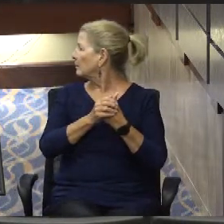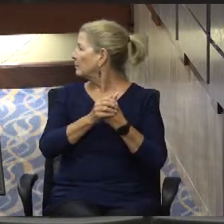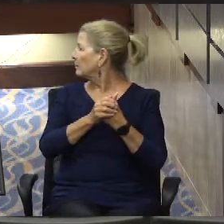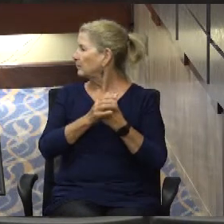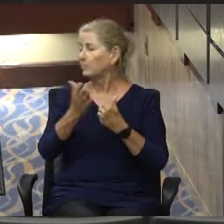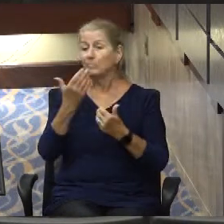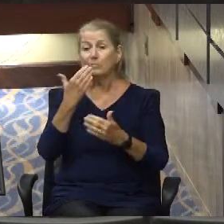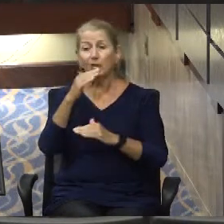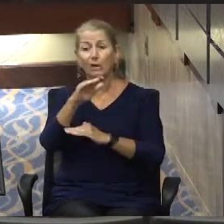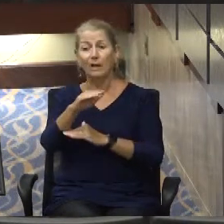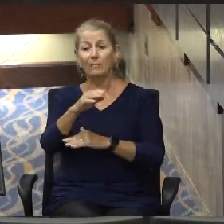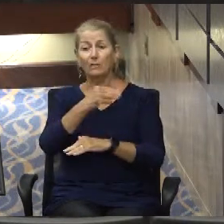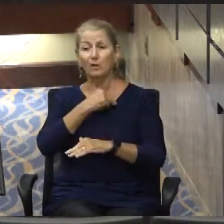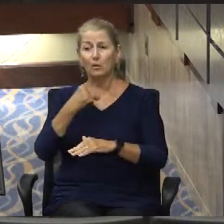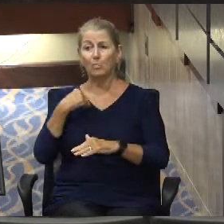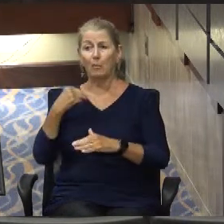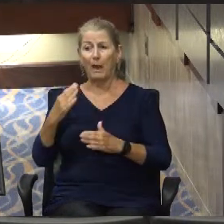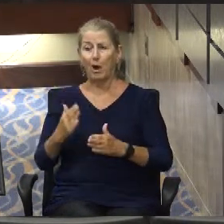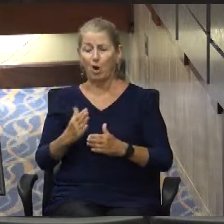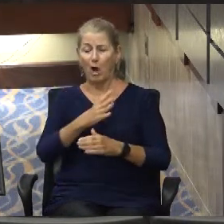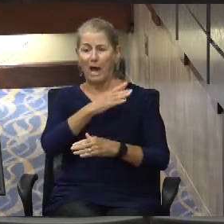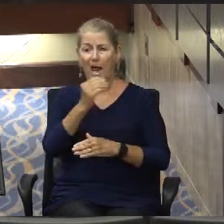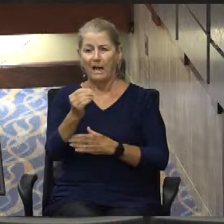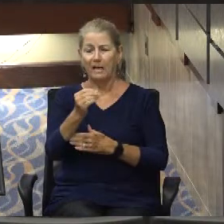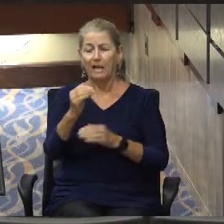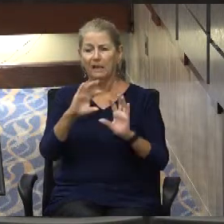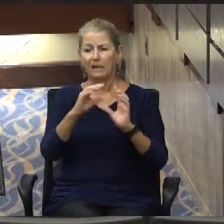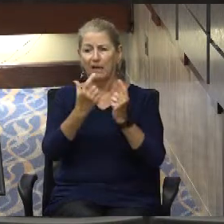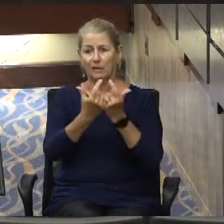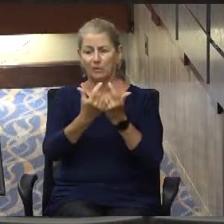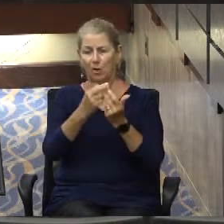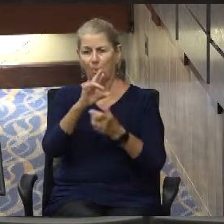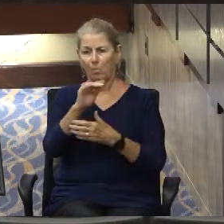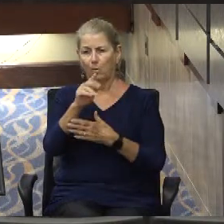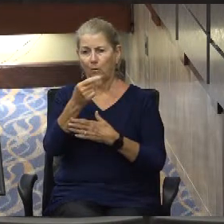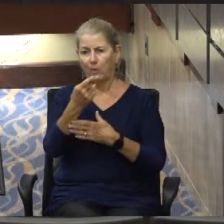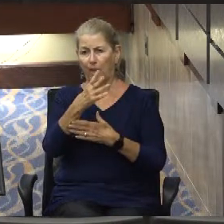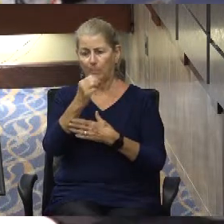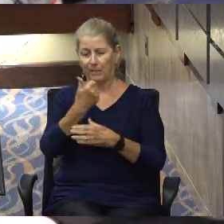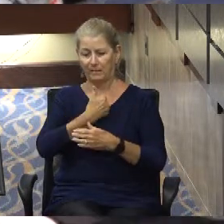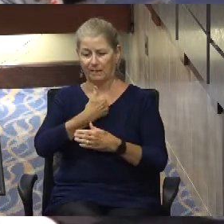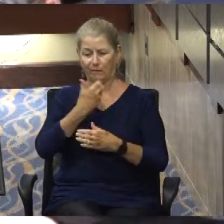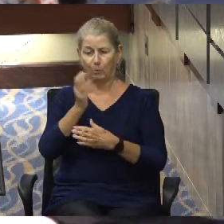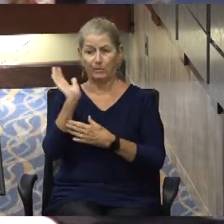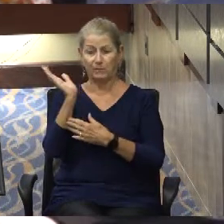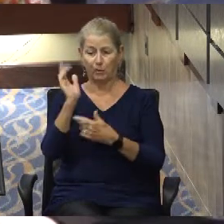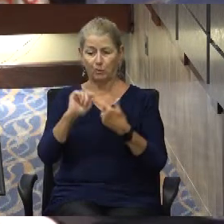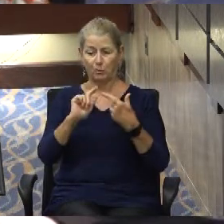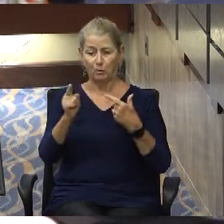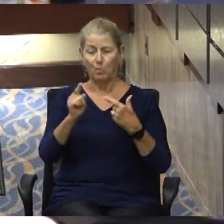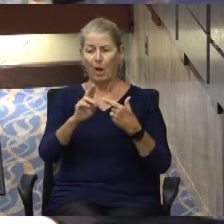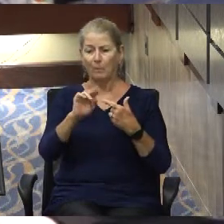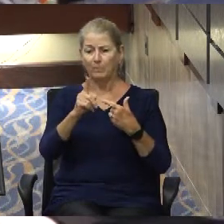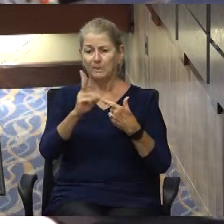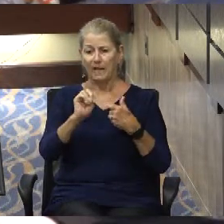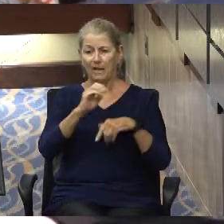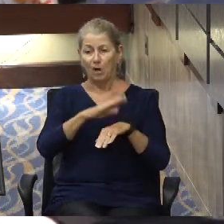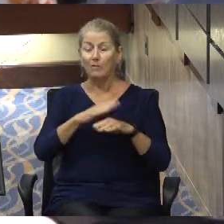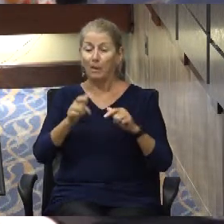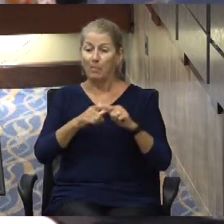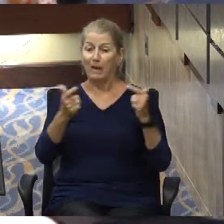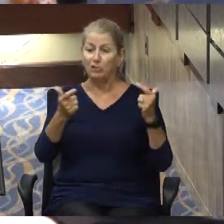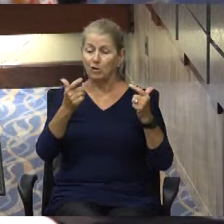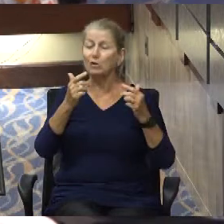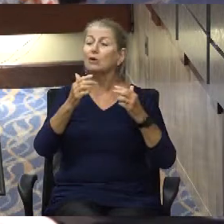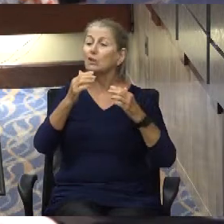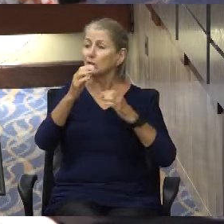Good afternoon, Mayor and Council. Lisa and I are pleased to present to you an update on the major construction projects